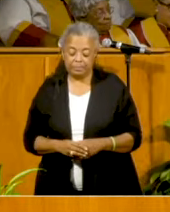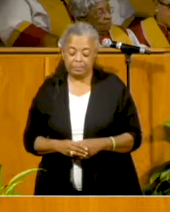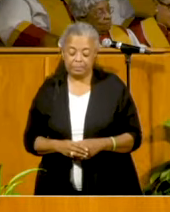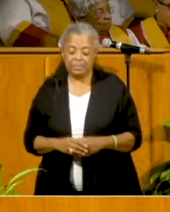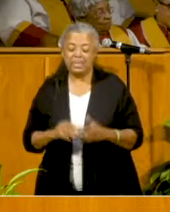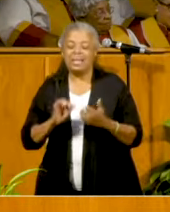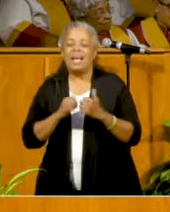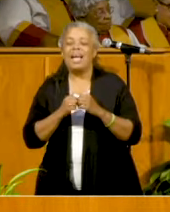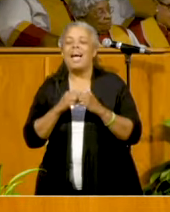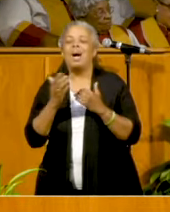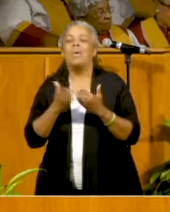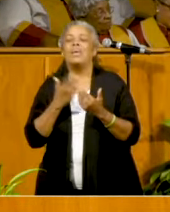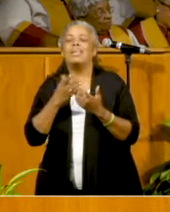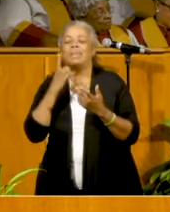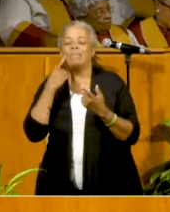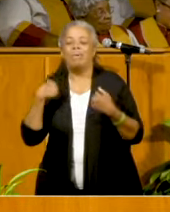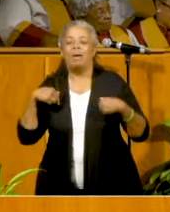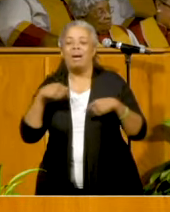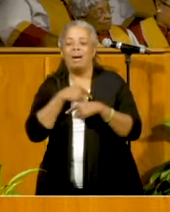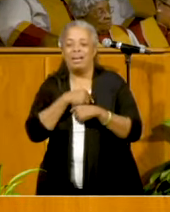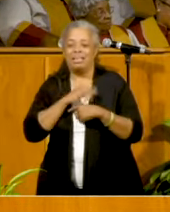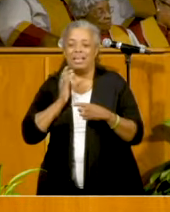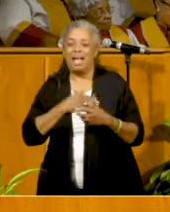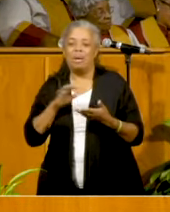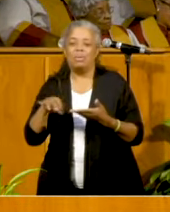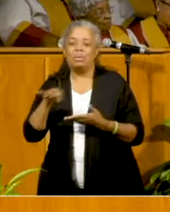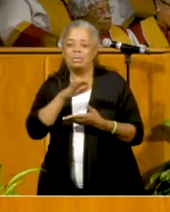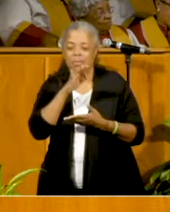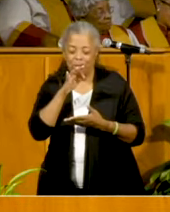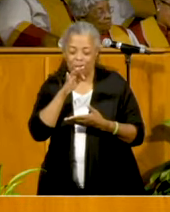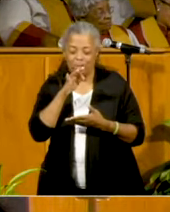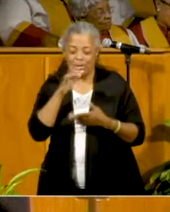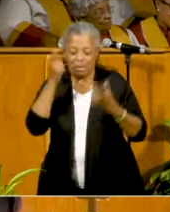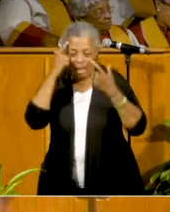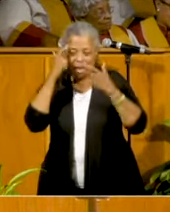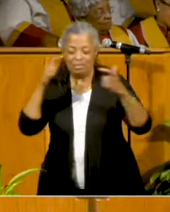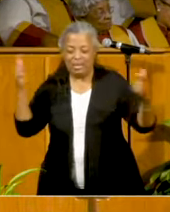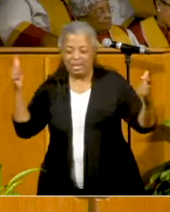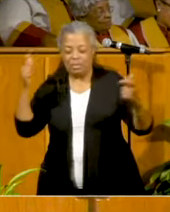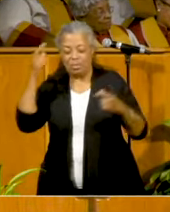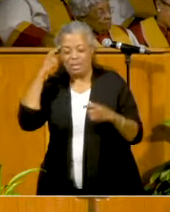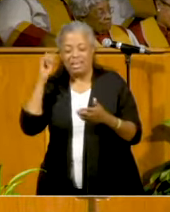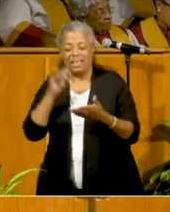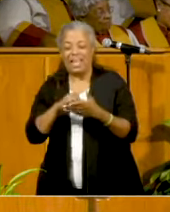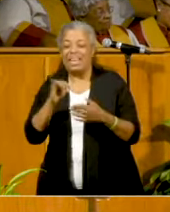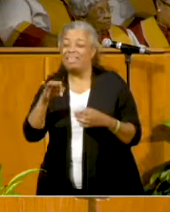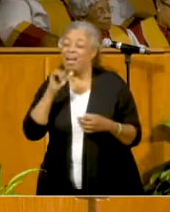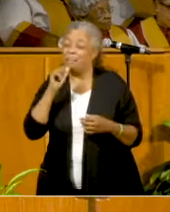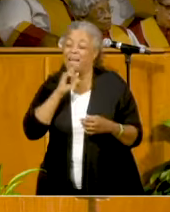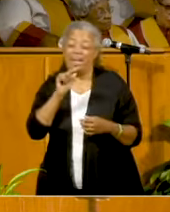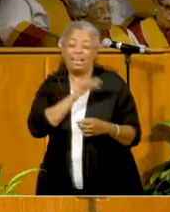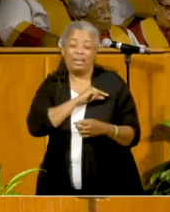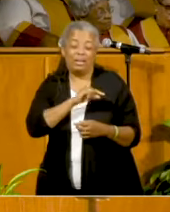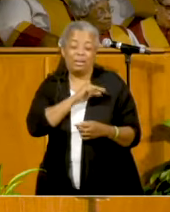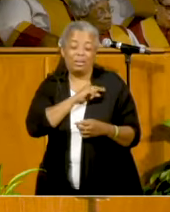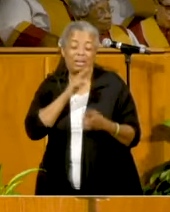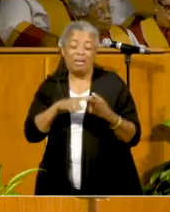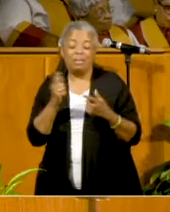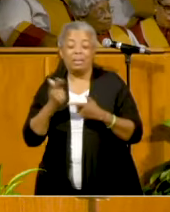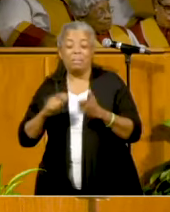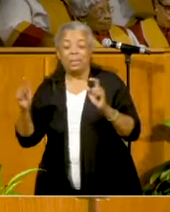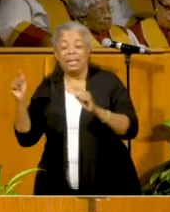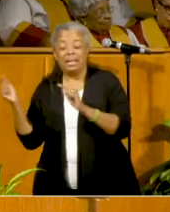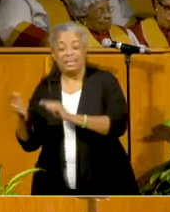Beloved, how easy it is for us in our spiritual arrogance to think that if I'm not guilty of the